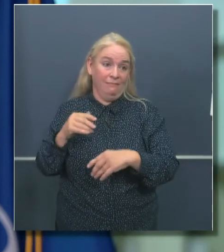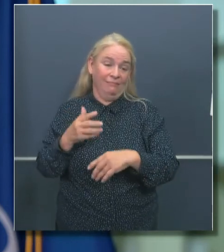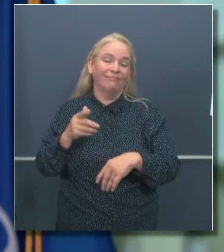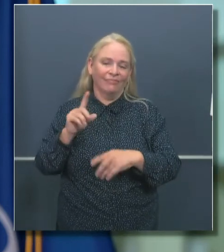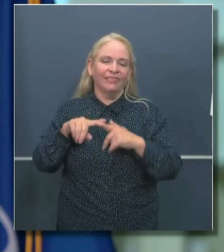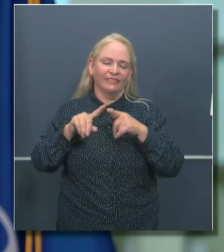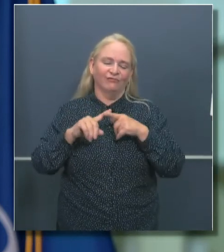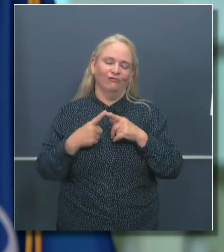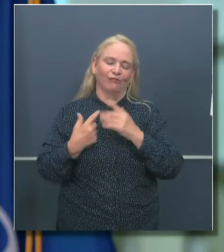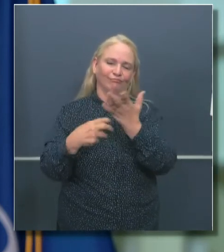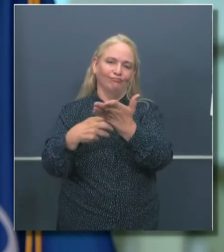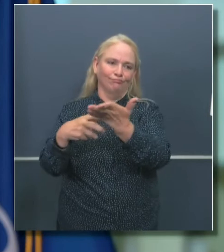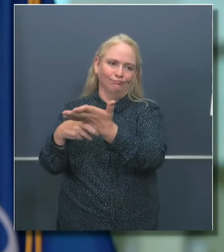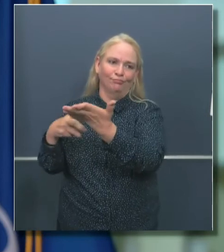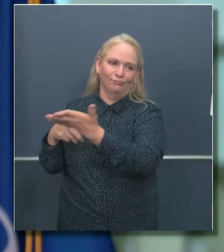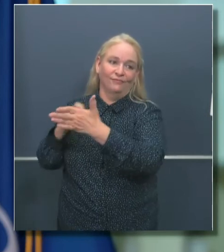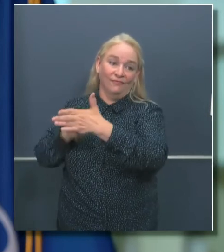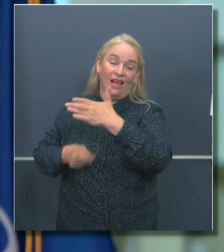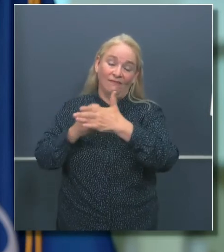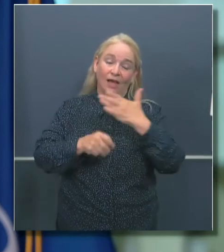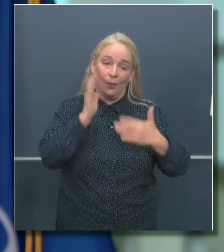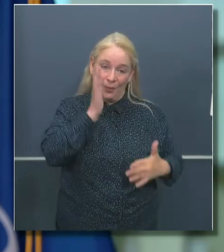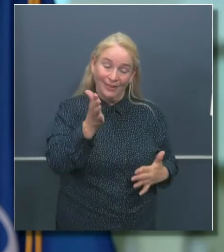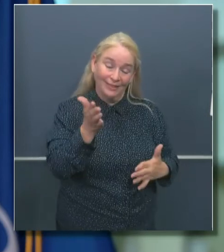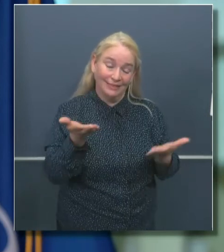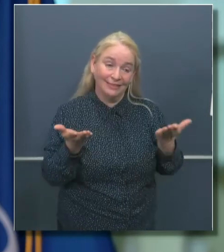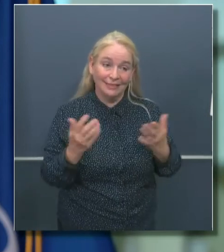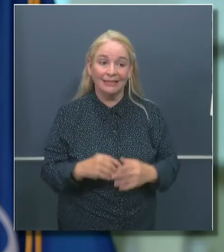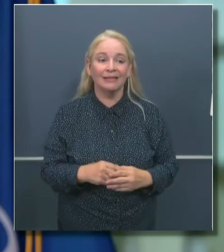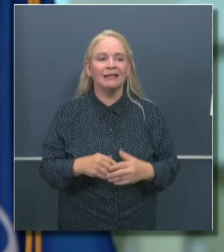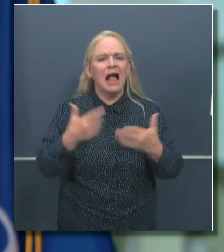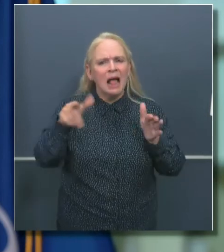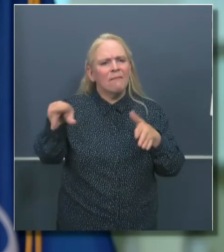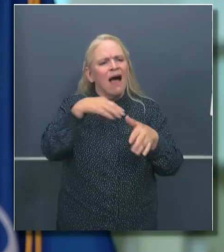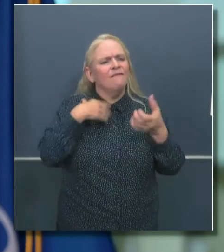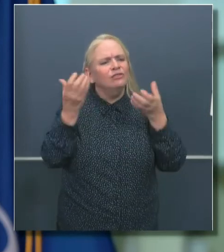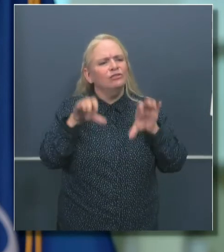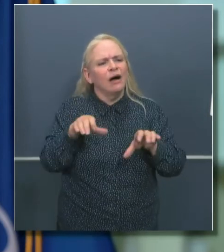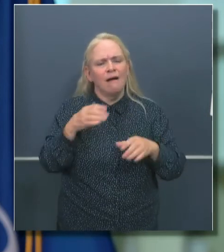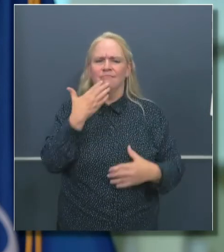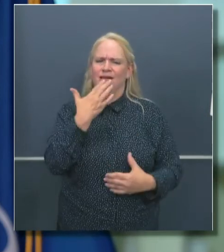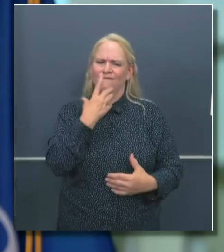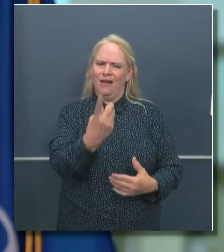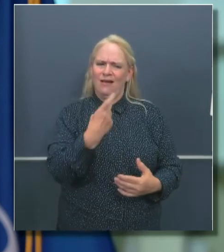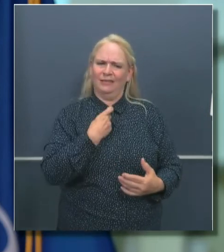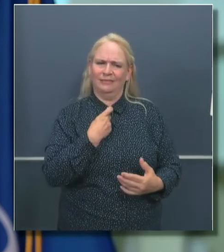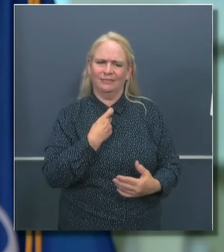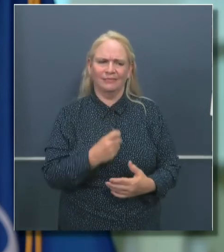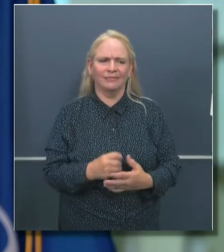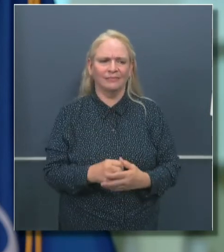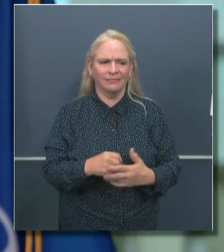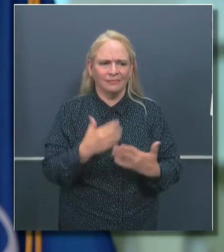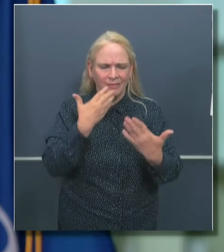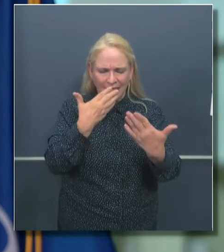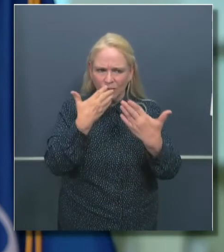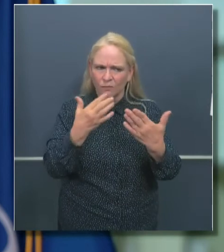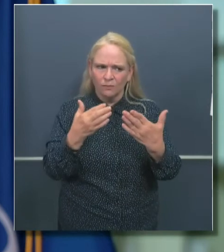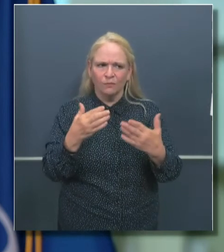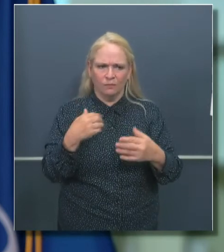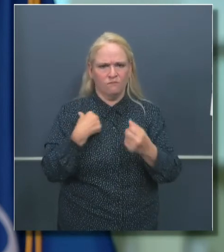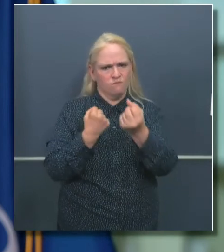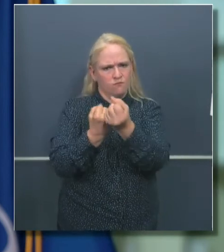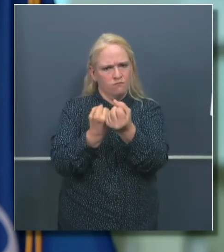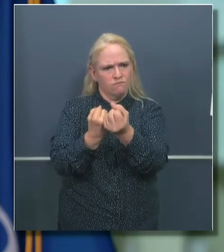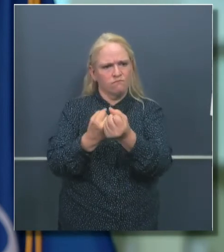citations are warranted where there's abuse. So thank you for the opportunity to reinforce what I said yesterday